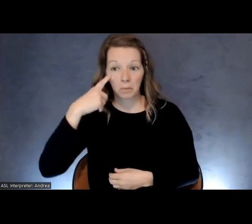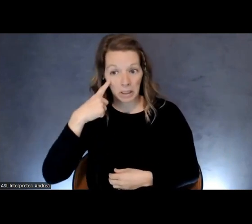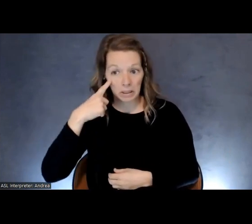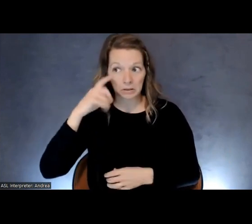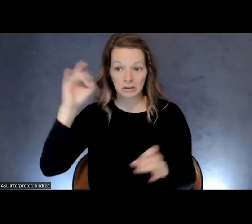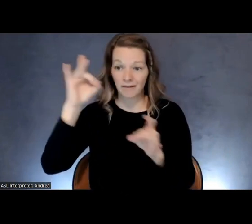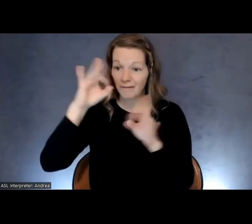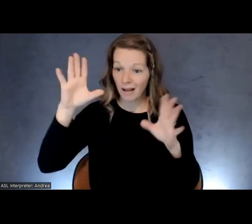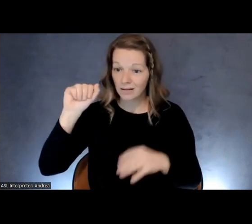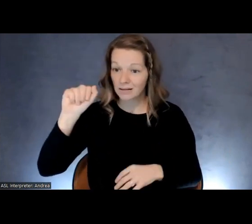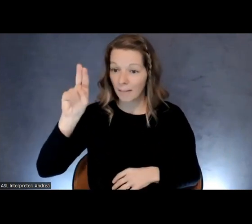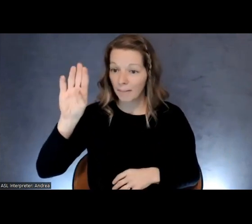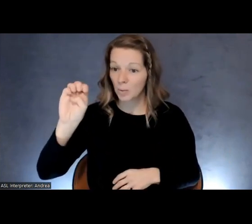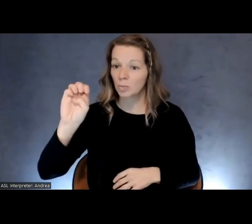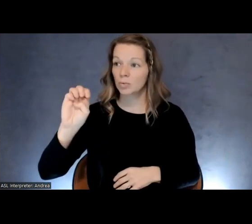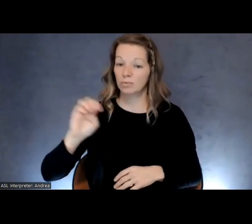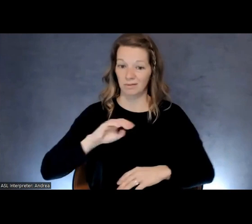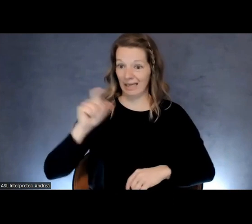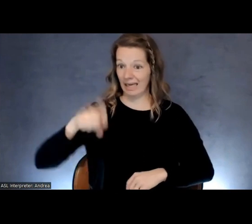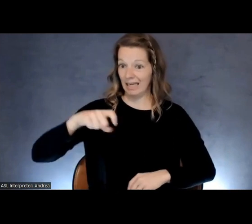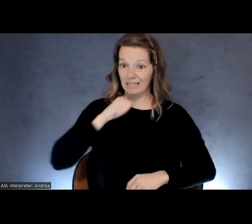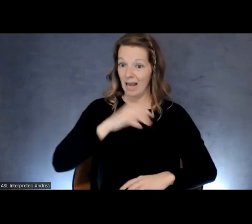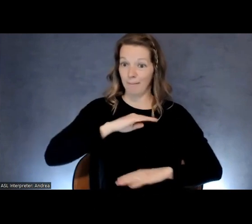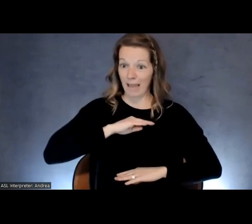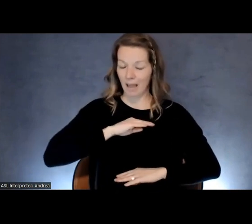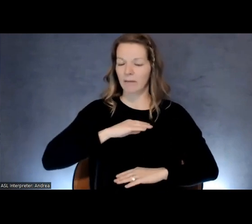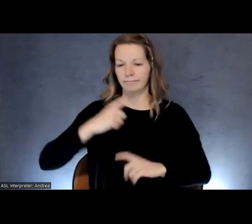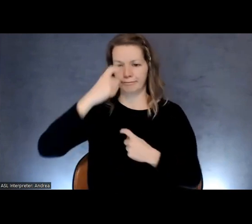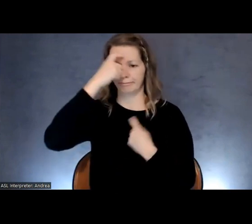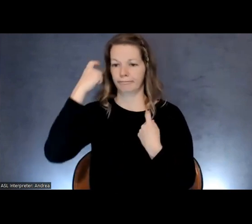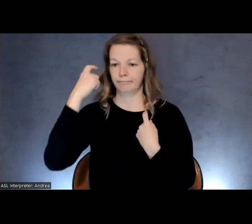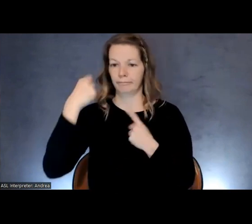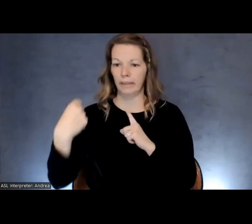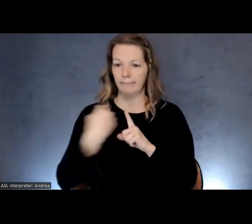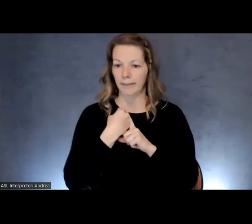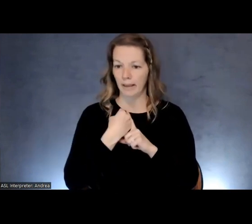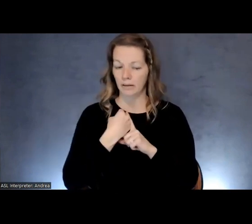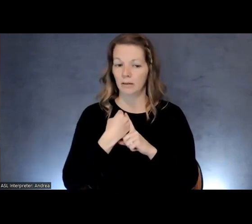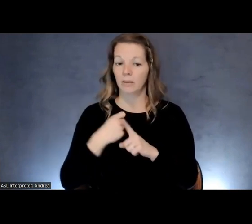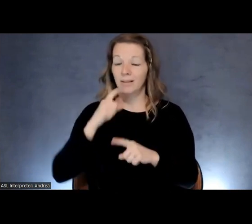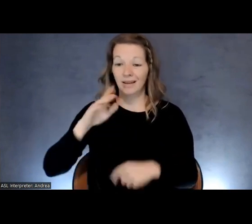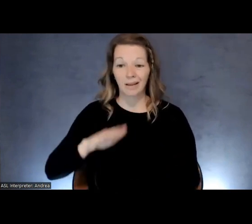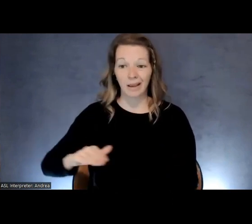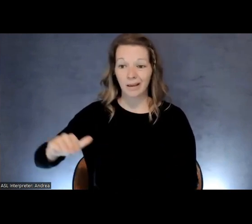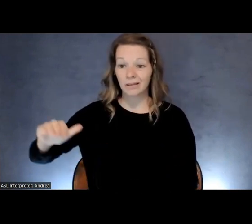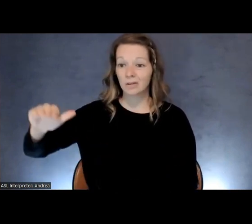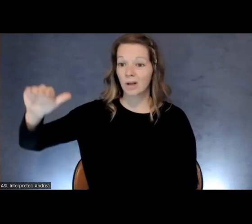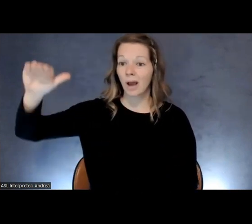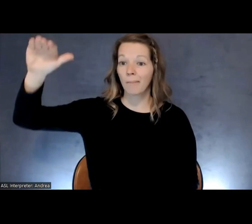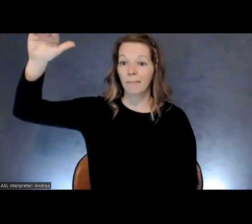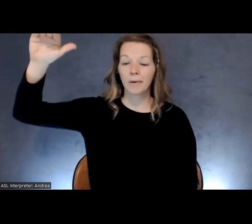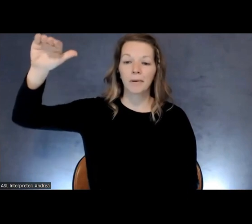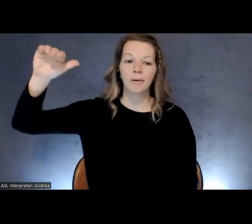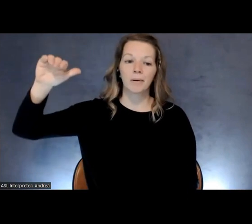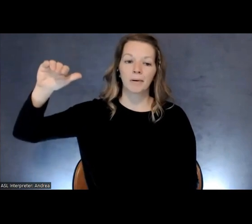violence, abuse, not getting our needs met, and that impacts us. But as we aged up in the old way of doing it,